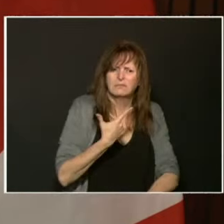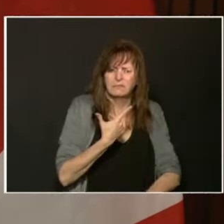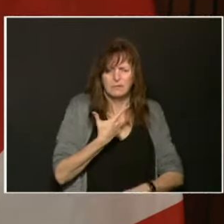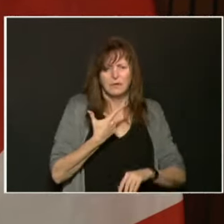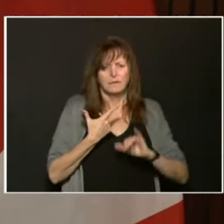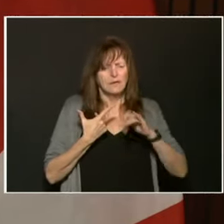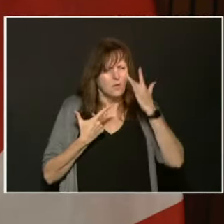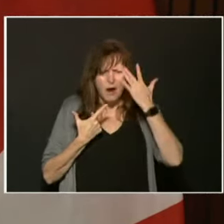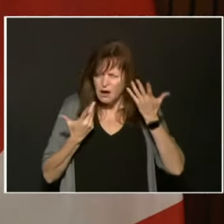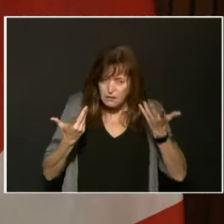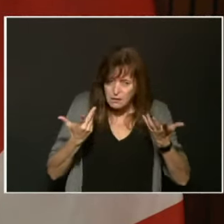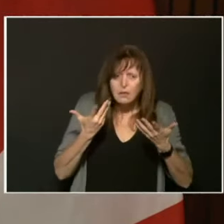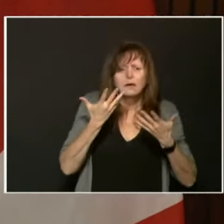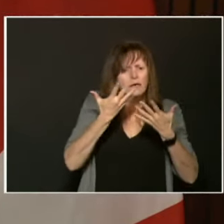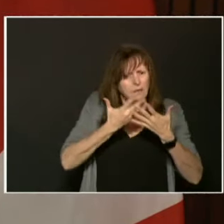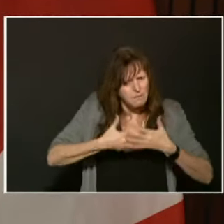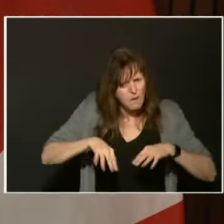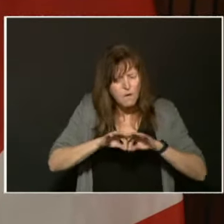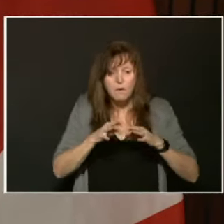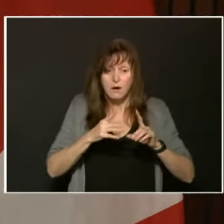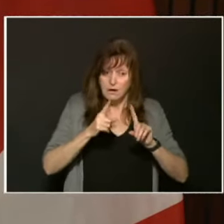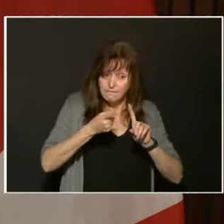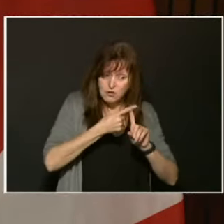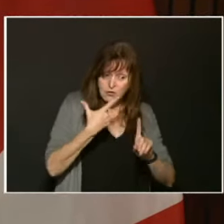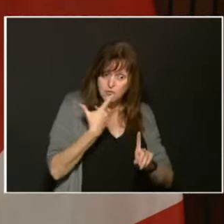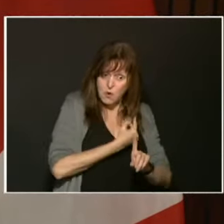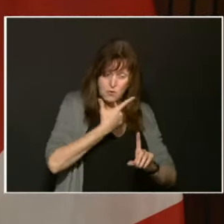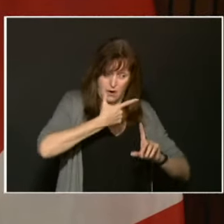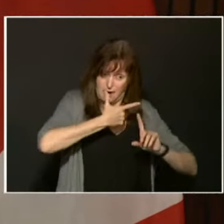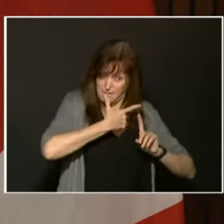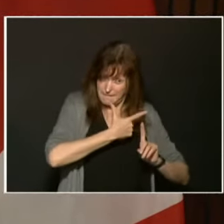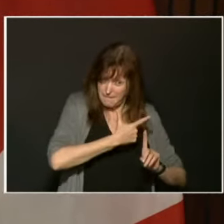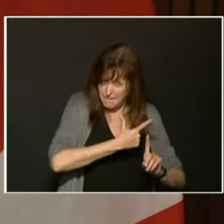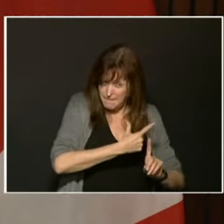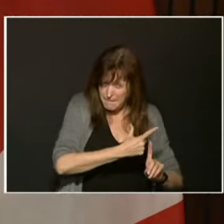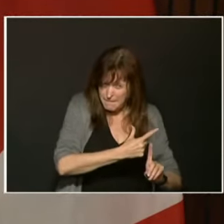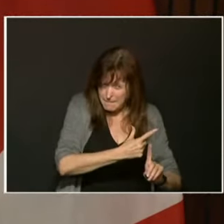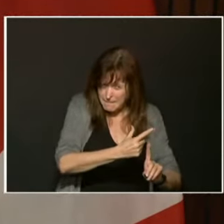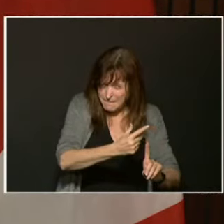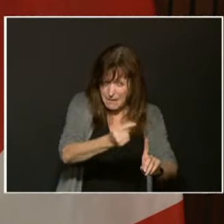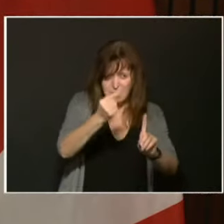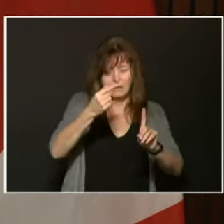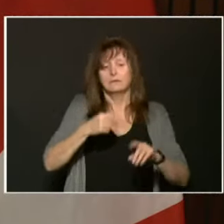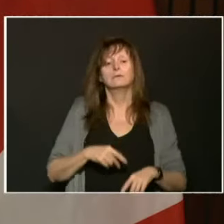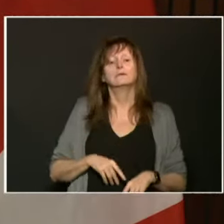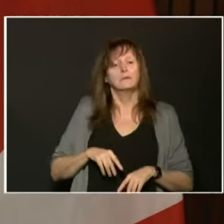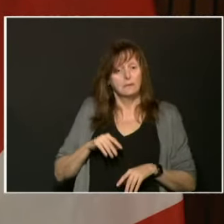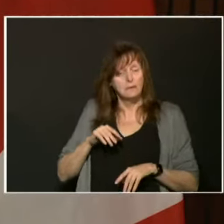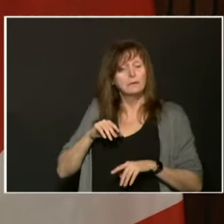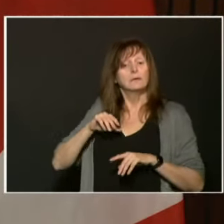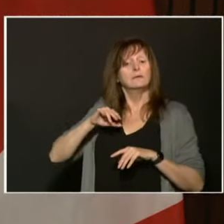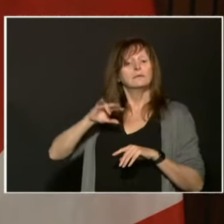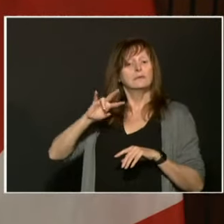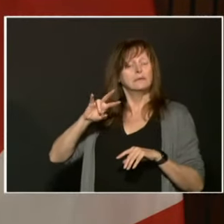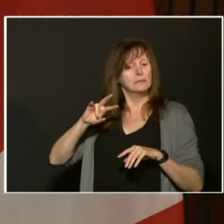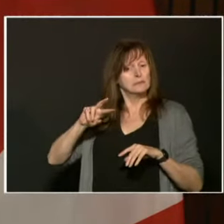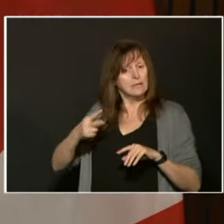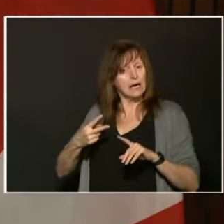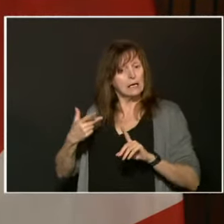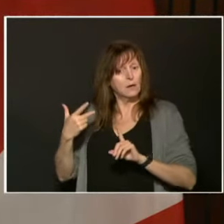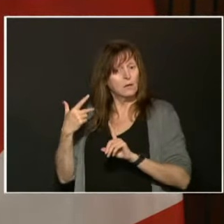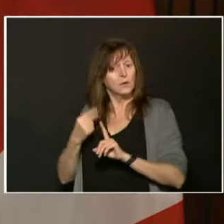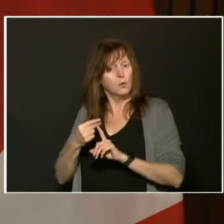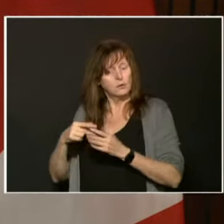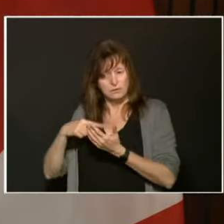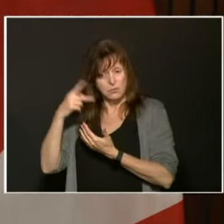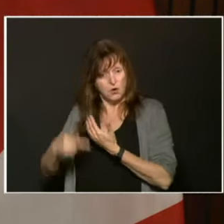into as many people as we can across the province, and accelerate that second dose into high